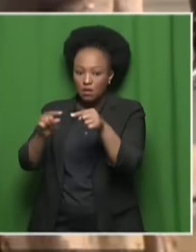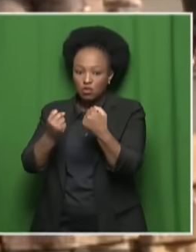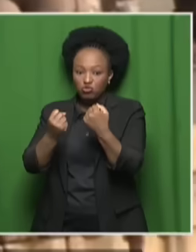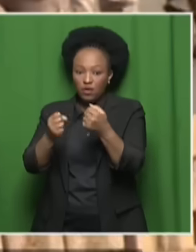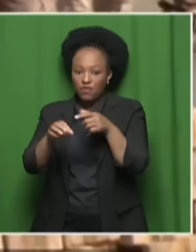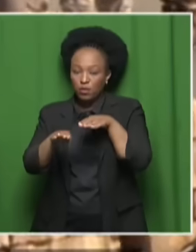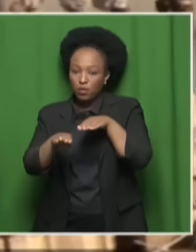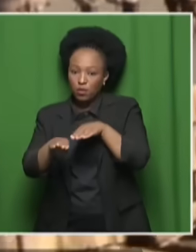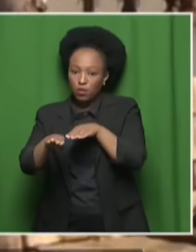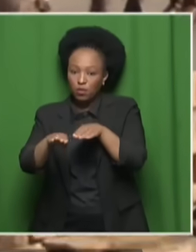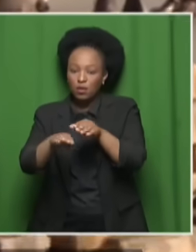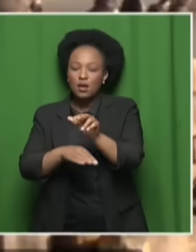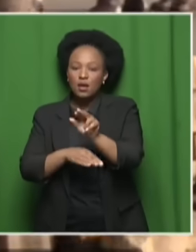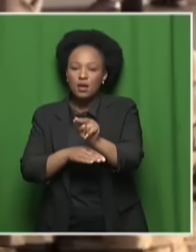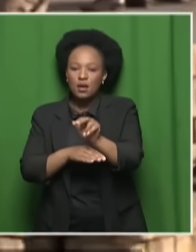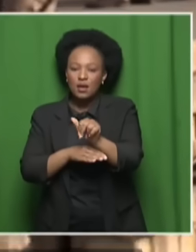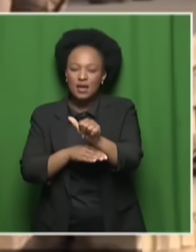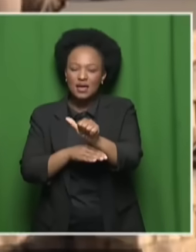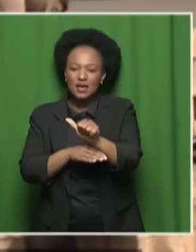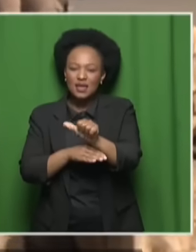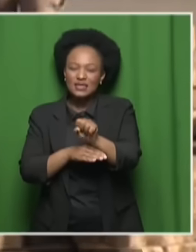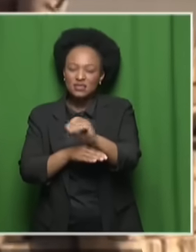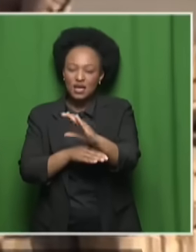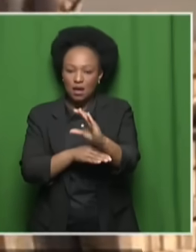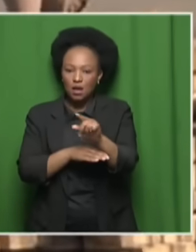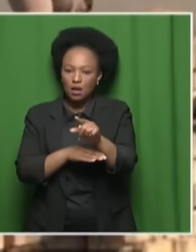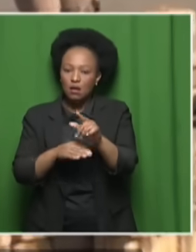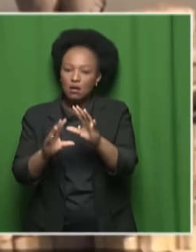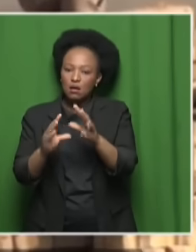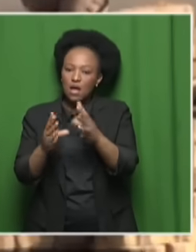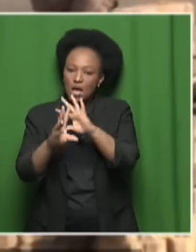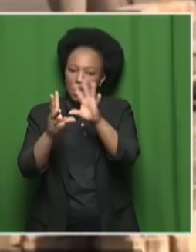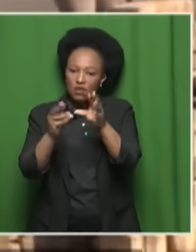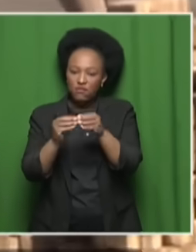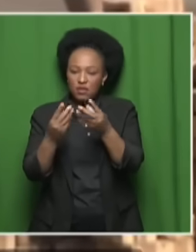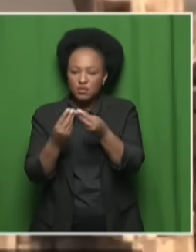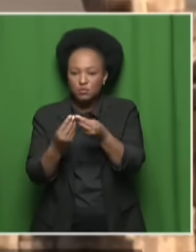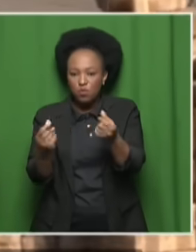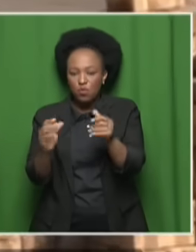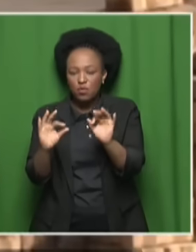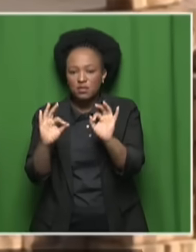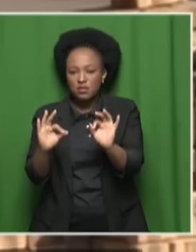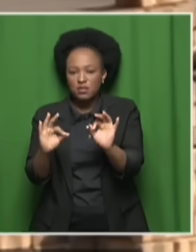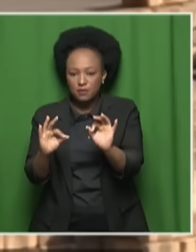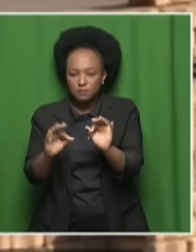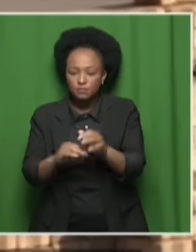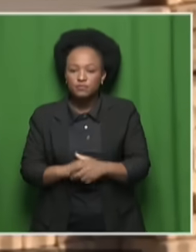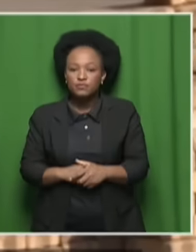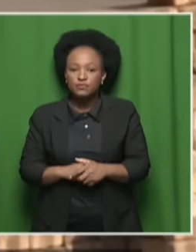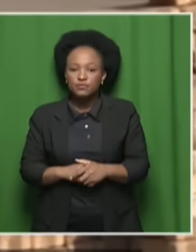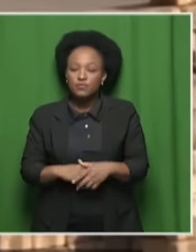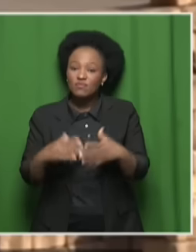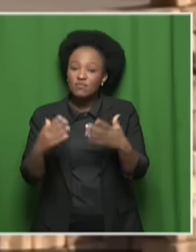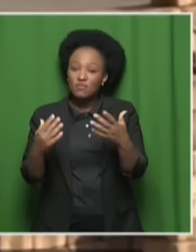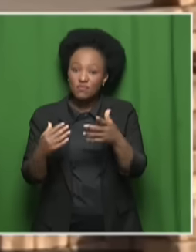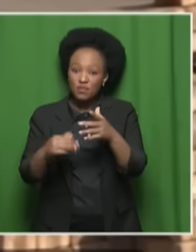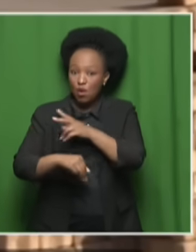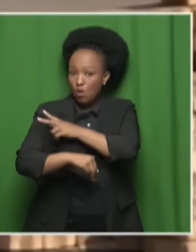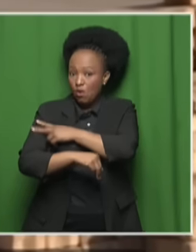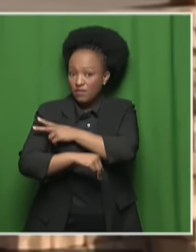the summit is being held, it runs smooth. And well, as you can see that there are officers